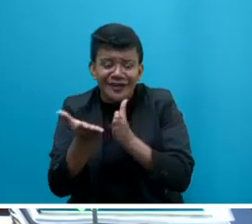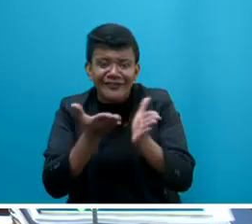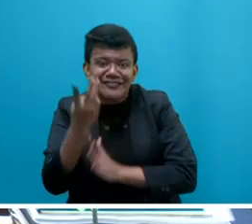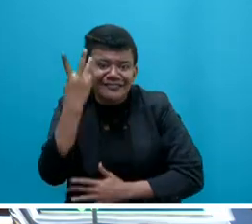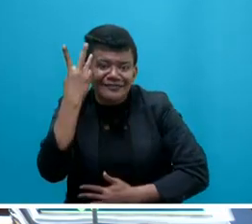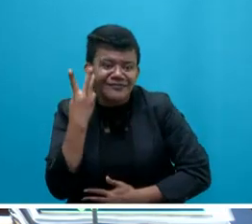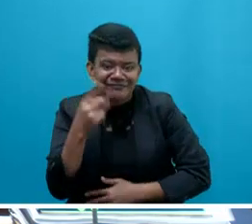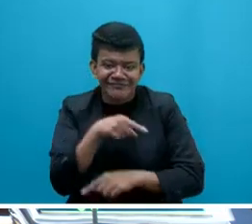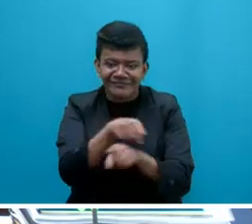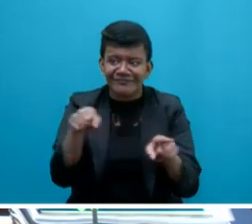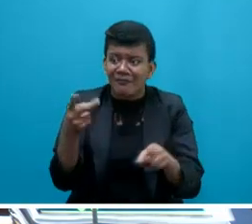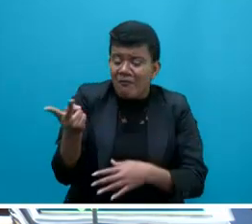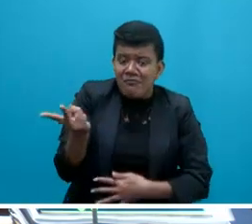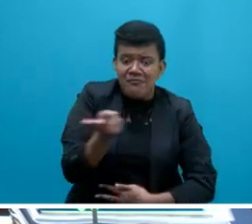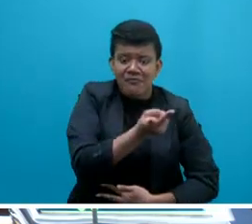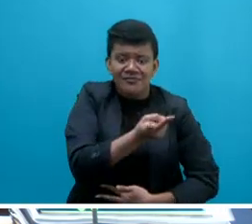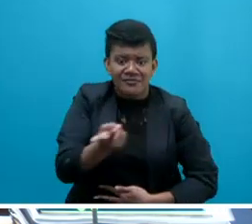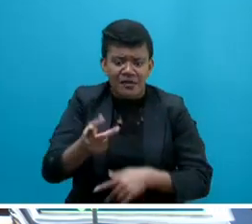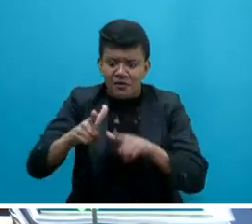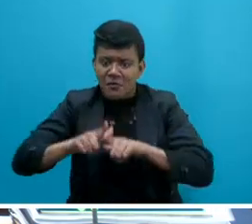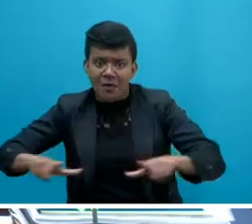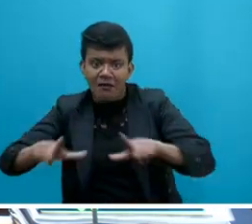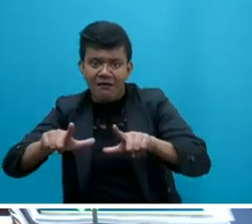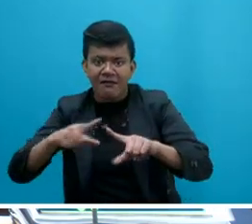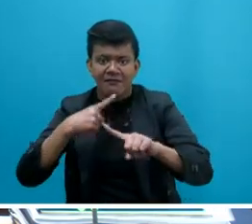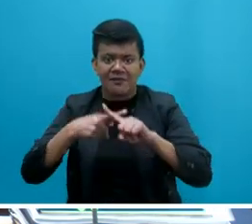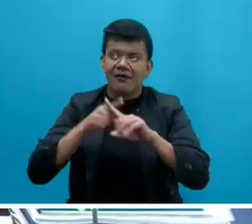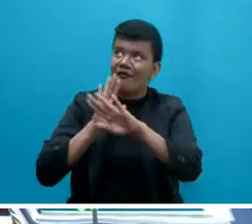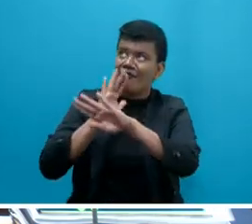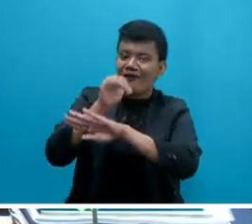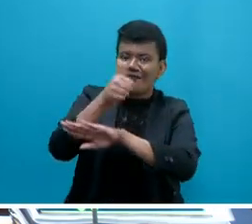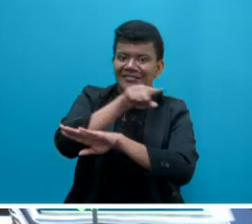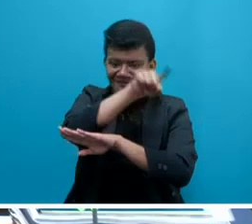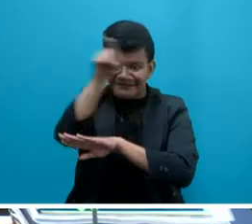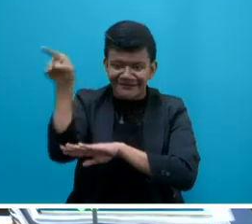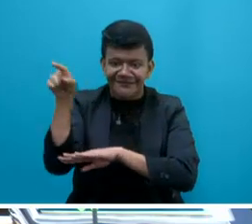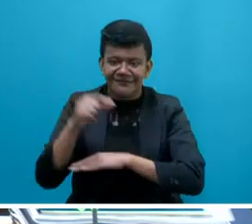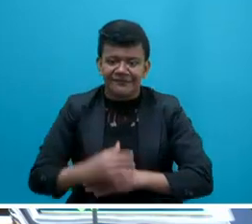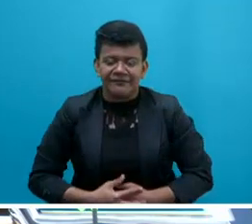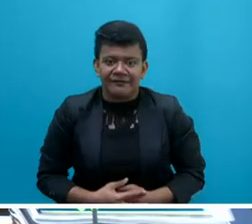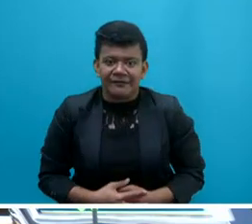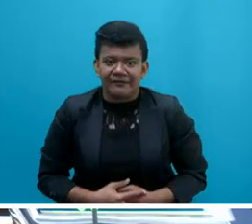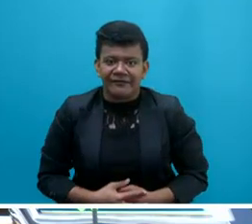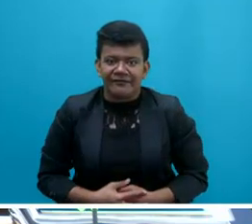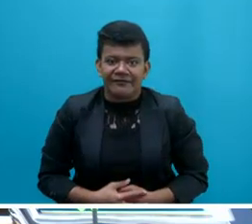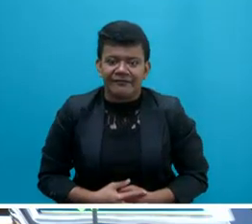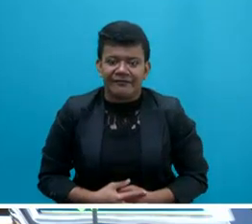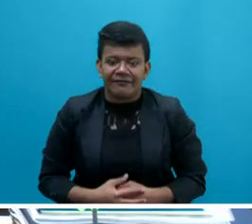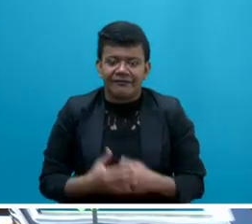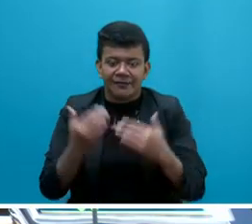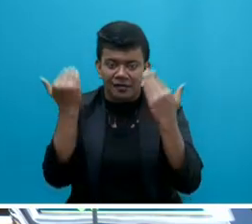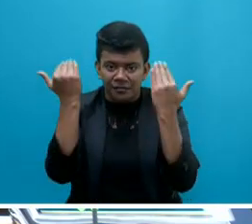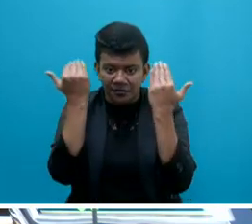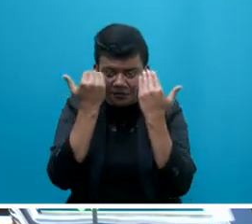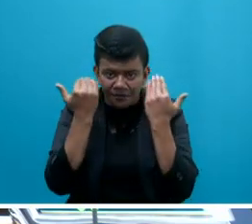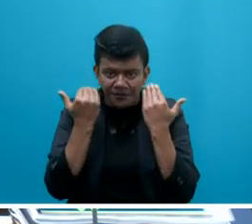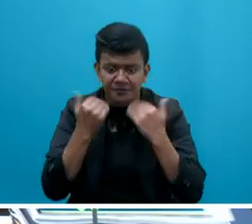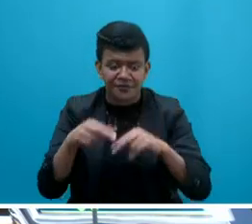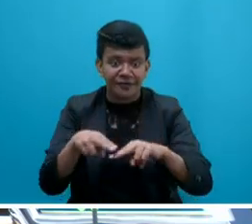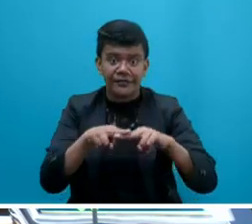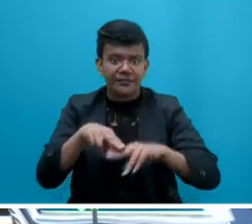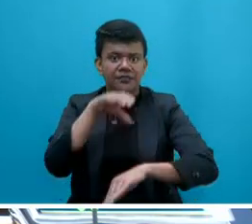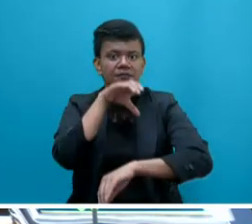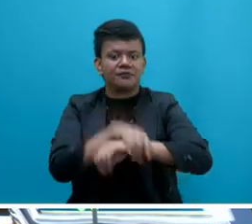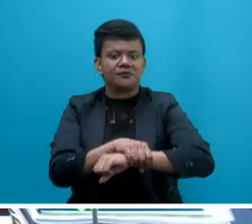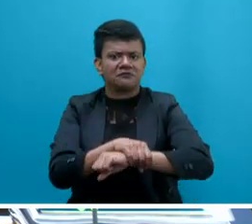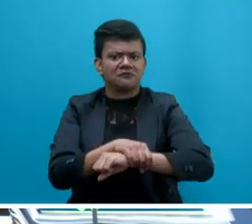deployment, hence surpassing the required threshold of women in our forces. Mr. Speaker, sir, the Fiji Police Force is well on par